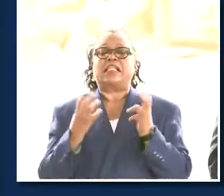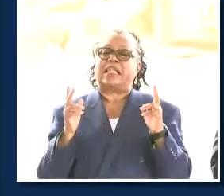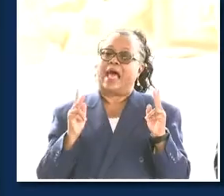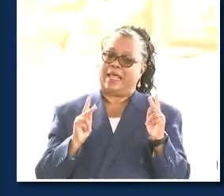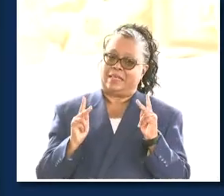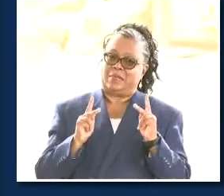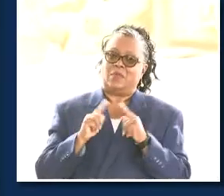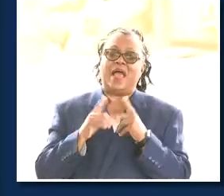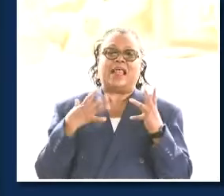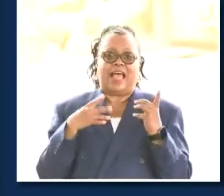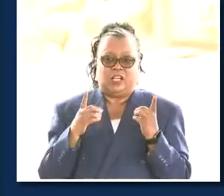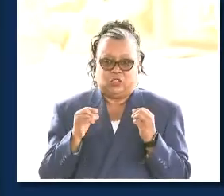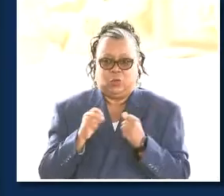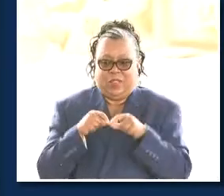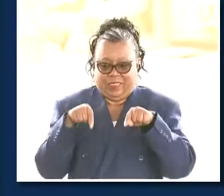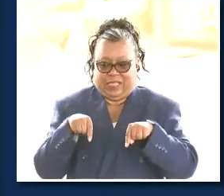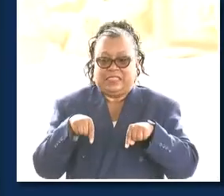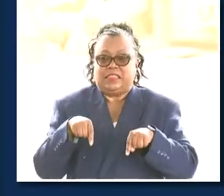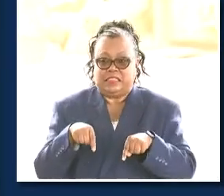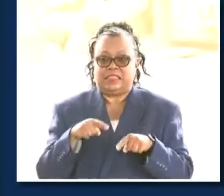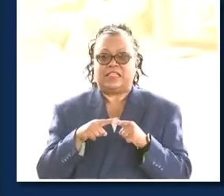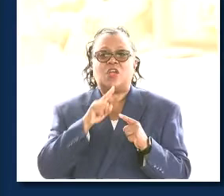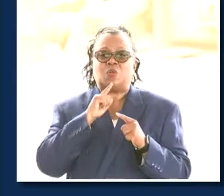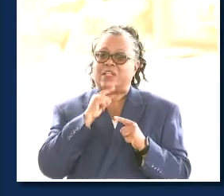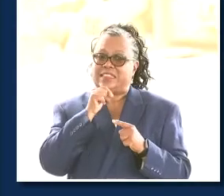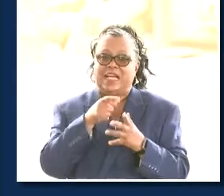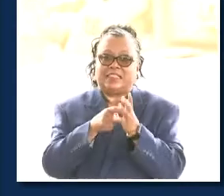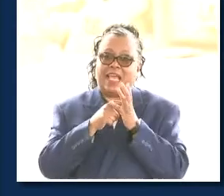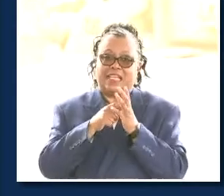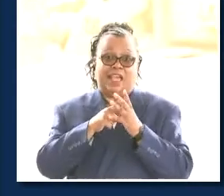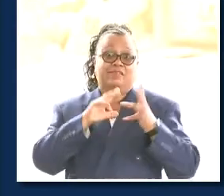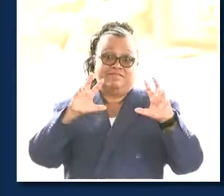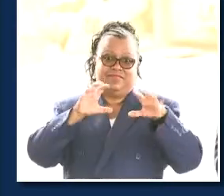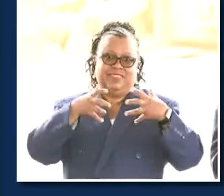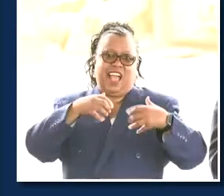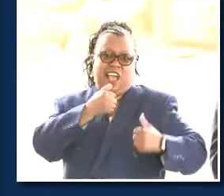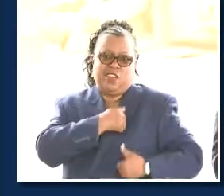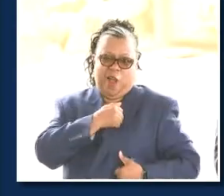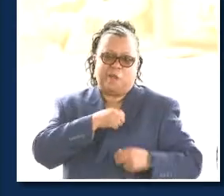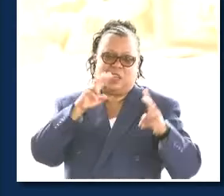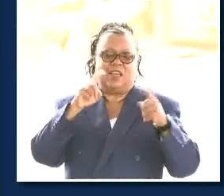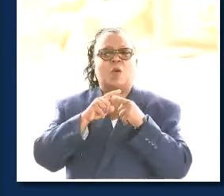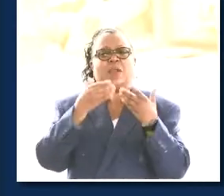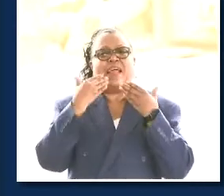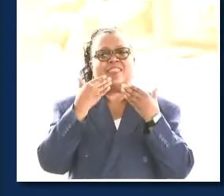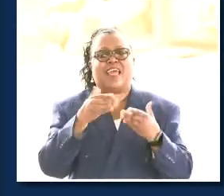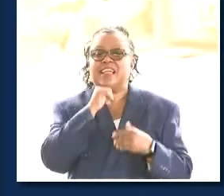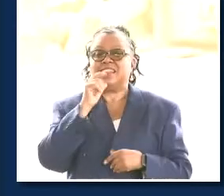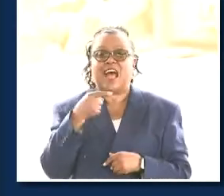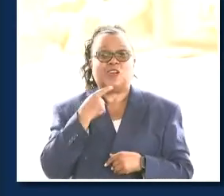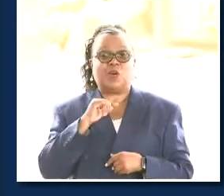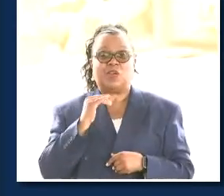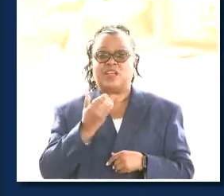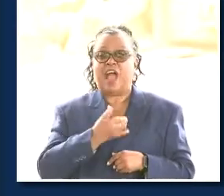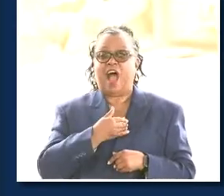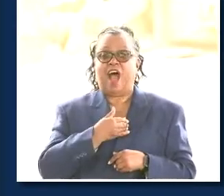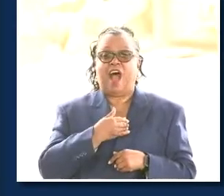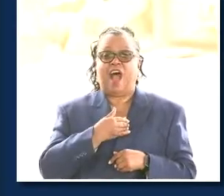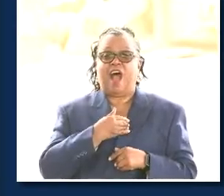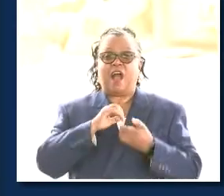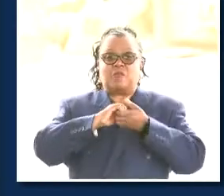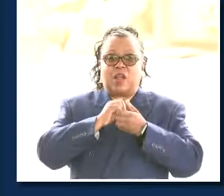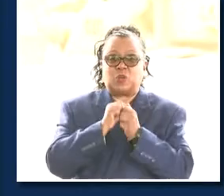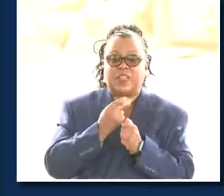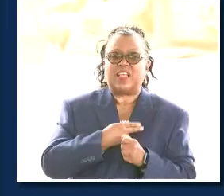people had a lot to do with this. It really does take an army. And of course, I want to thank not only Alderman Cardenas, who's with